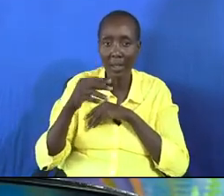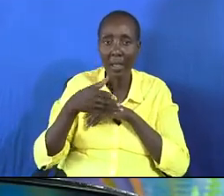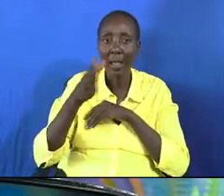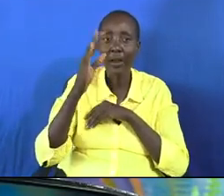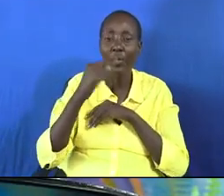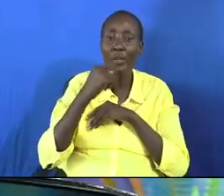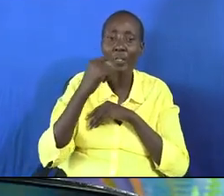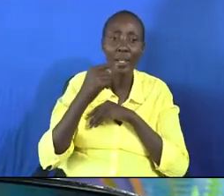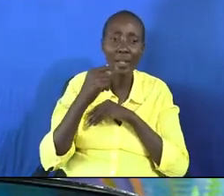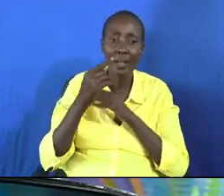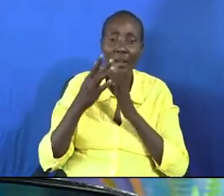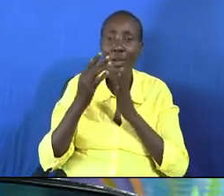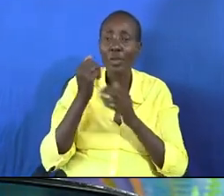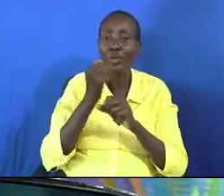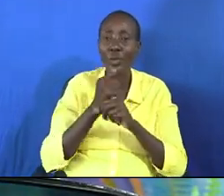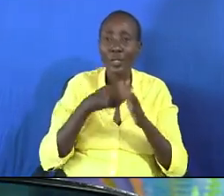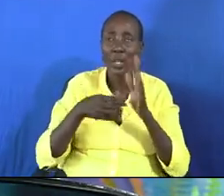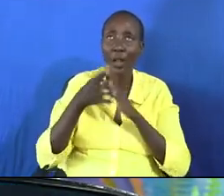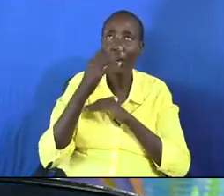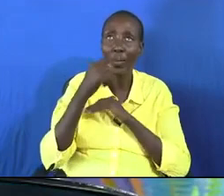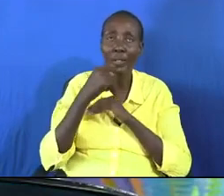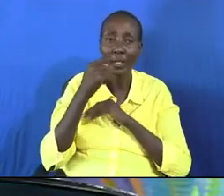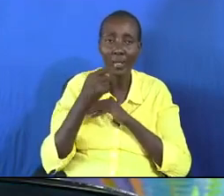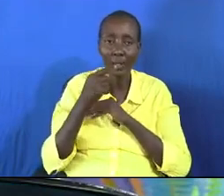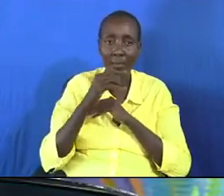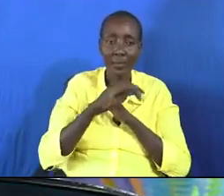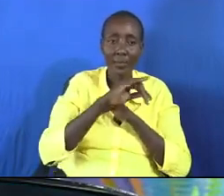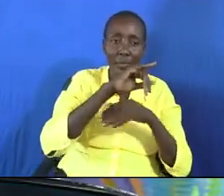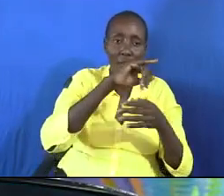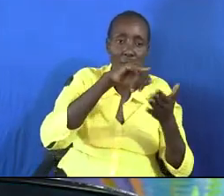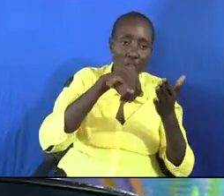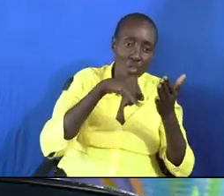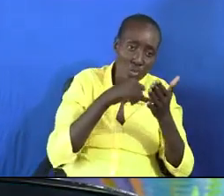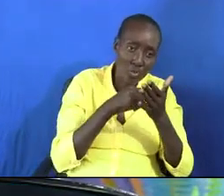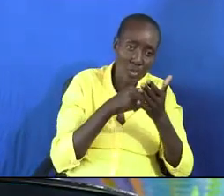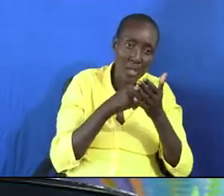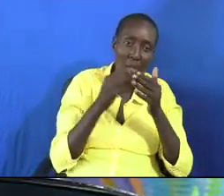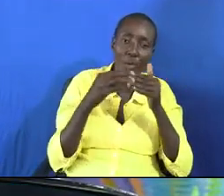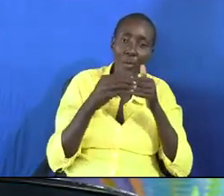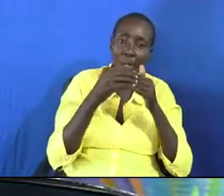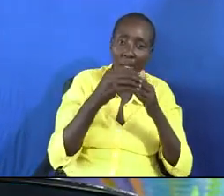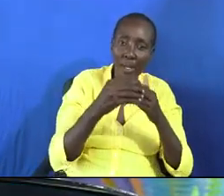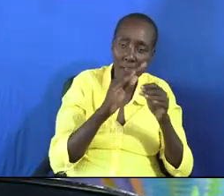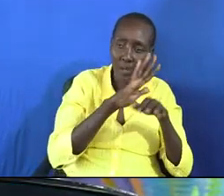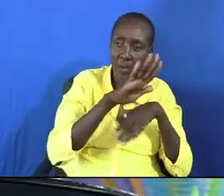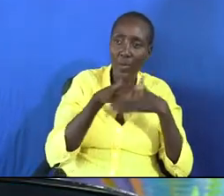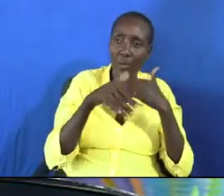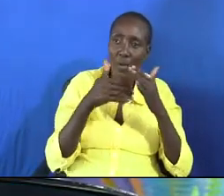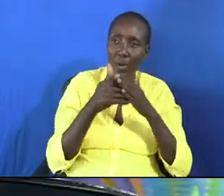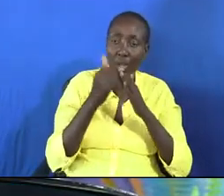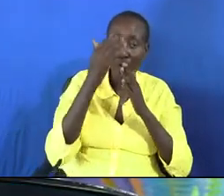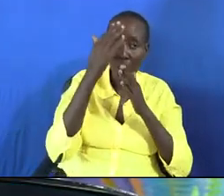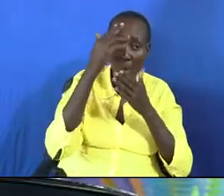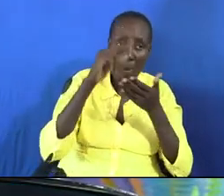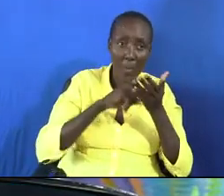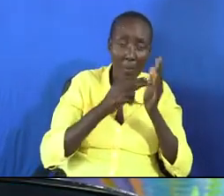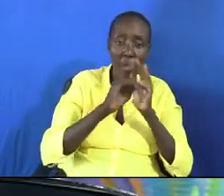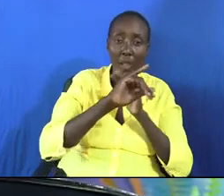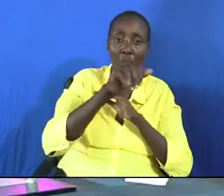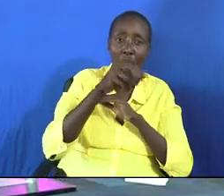in what order? And God told him, Judah is going to lead the war. You know the meaning of